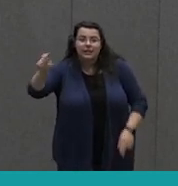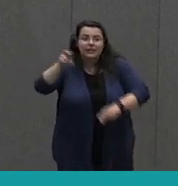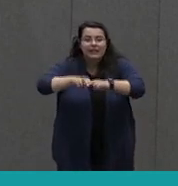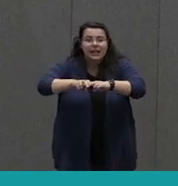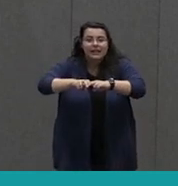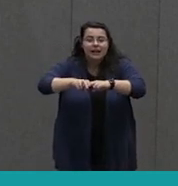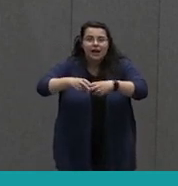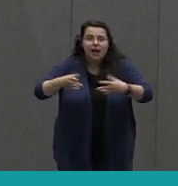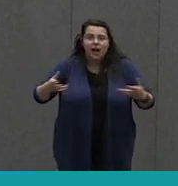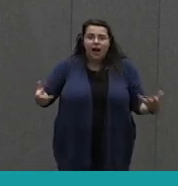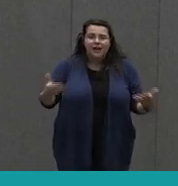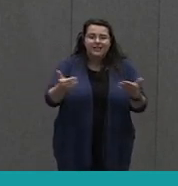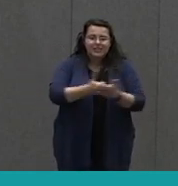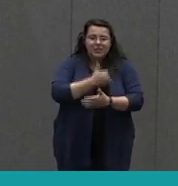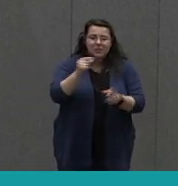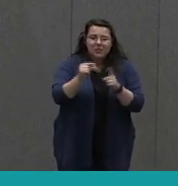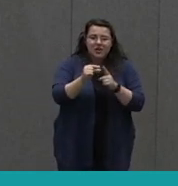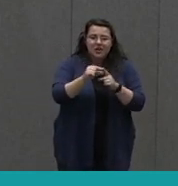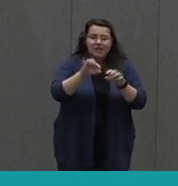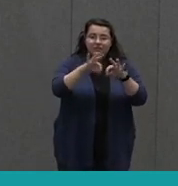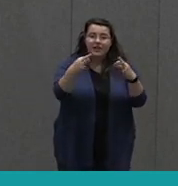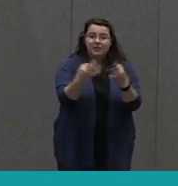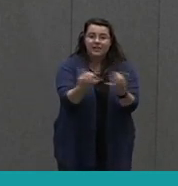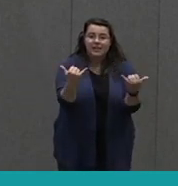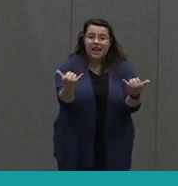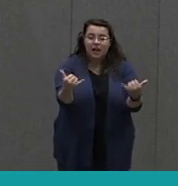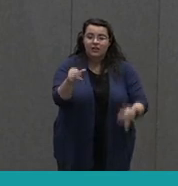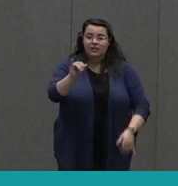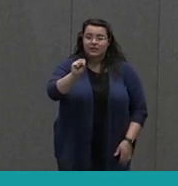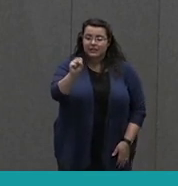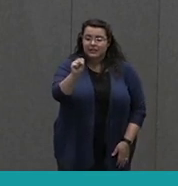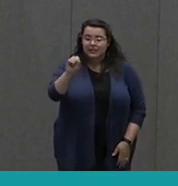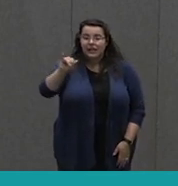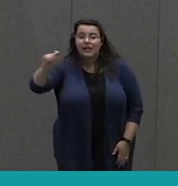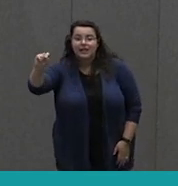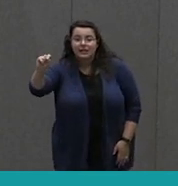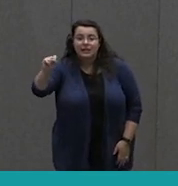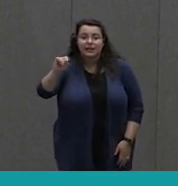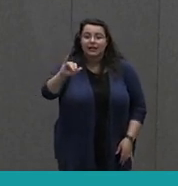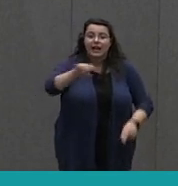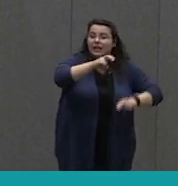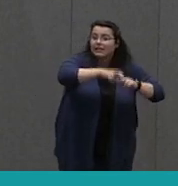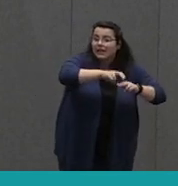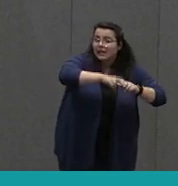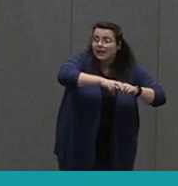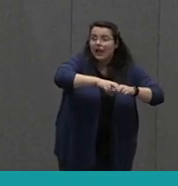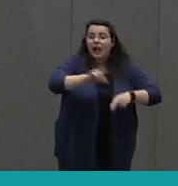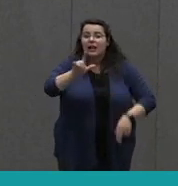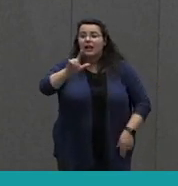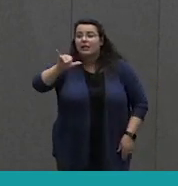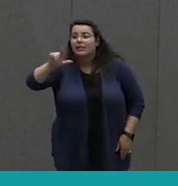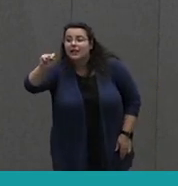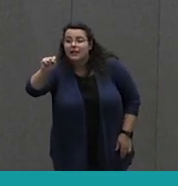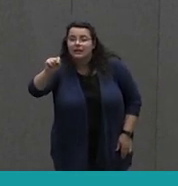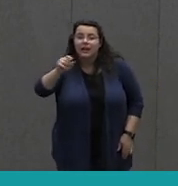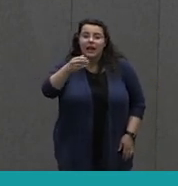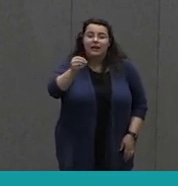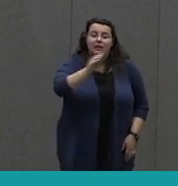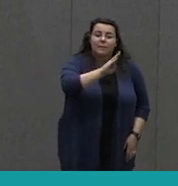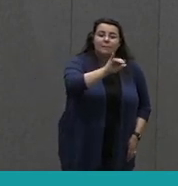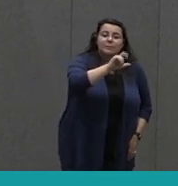this. Letter I. Itch, I. Letter I says, I will be in